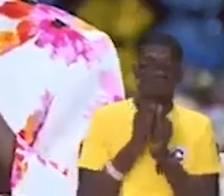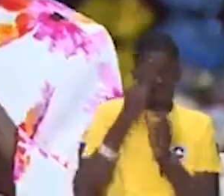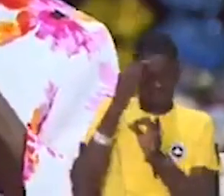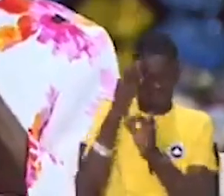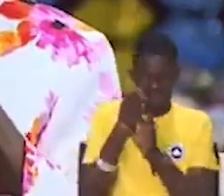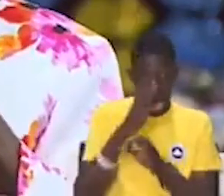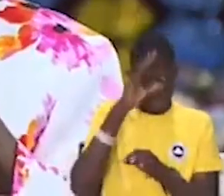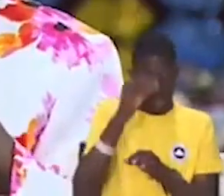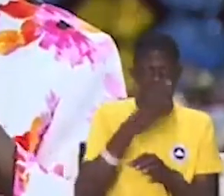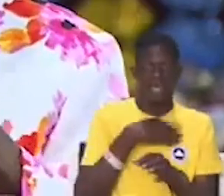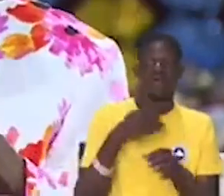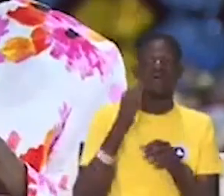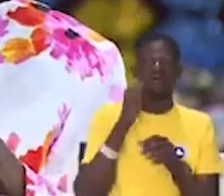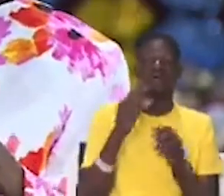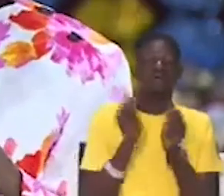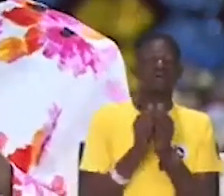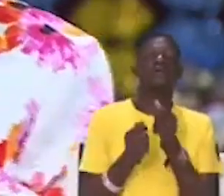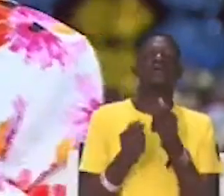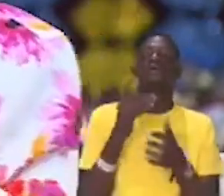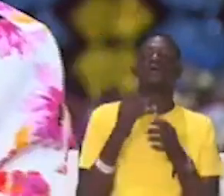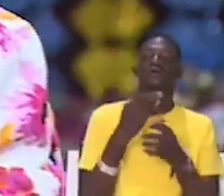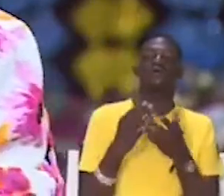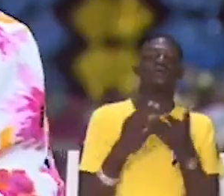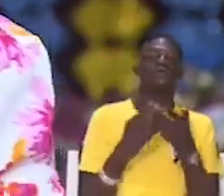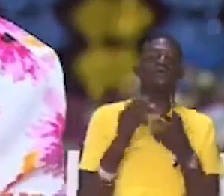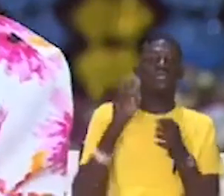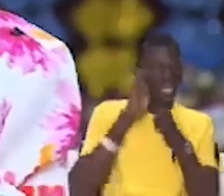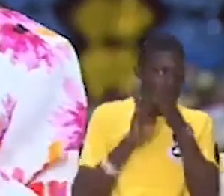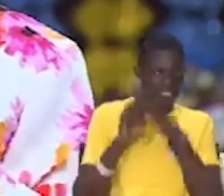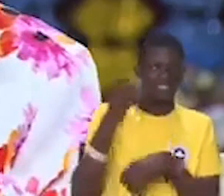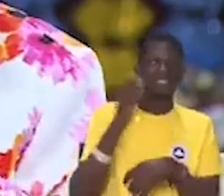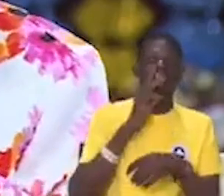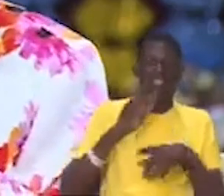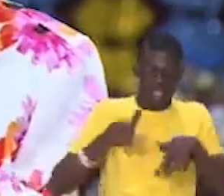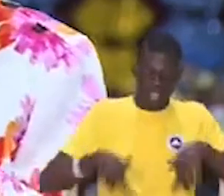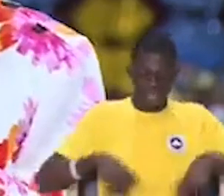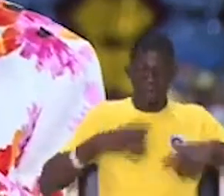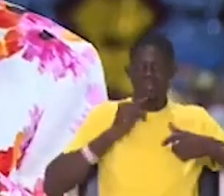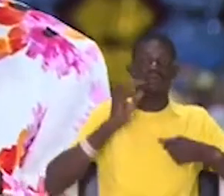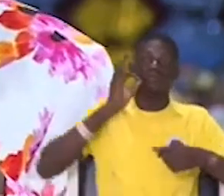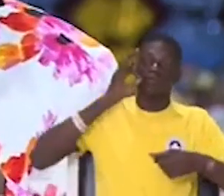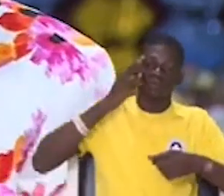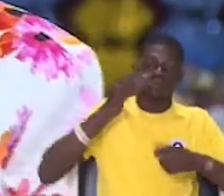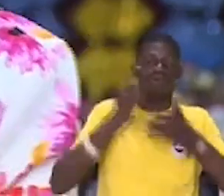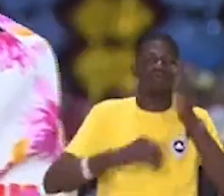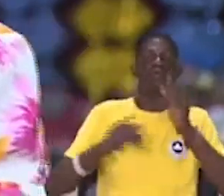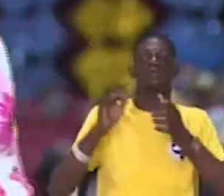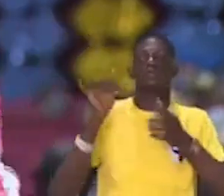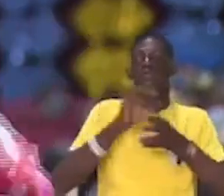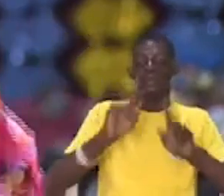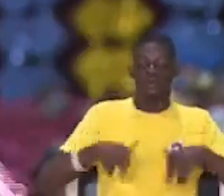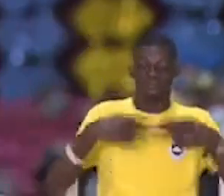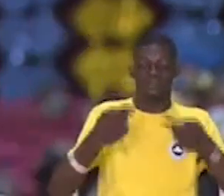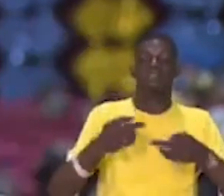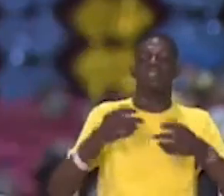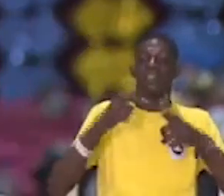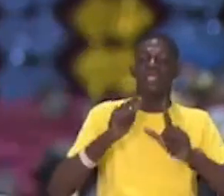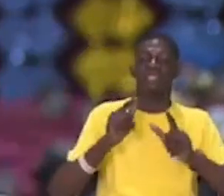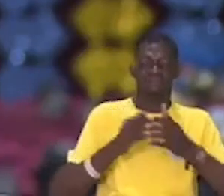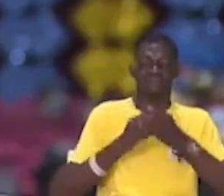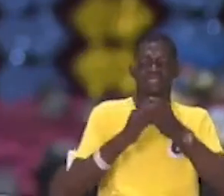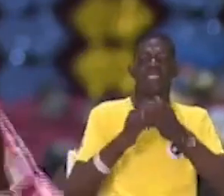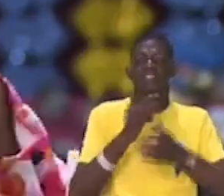and women with the passion of Elijah. Their lives are fruit of what they profess. Let them guide